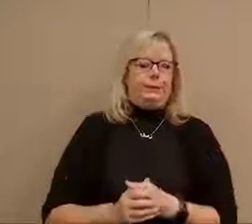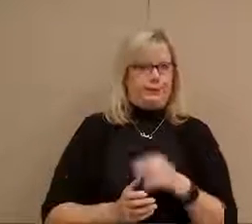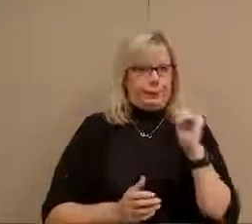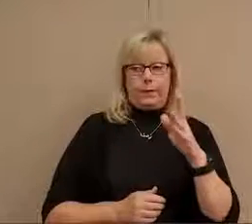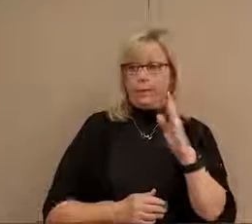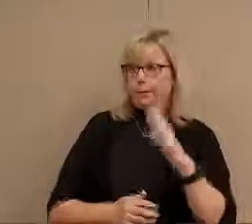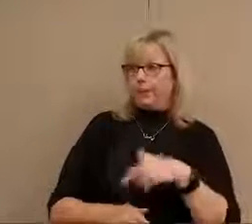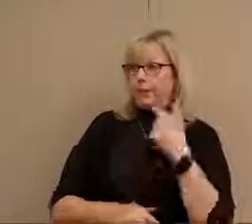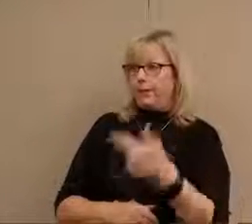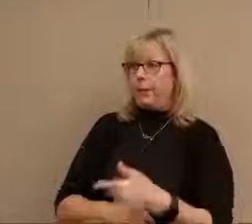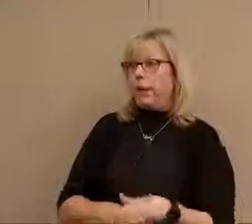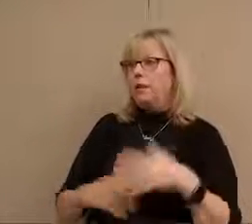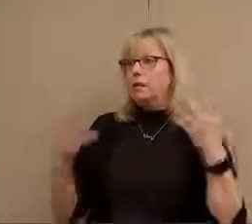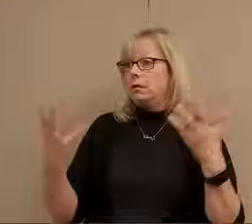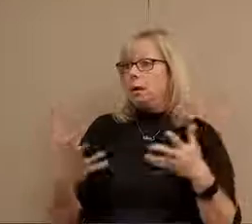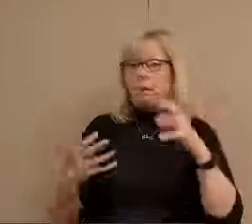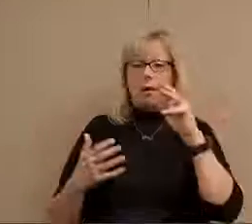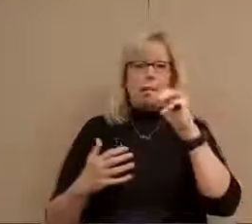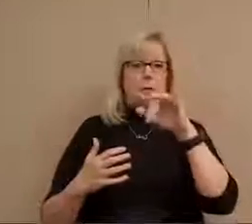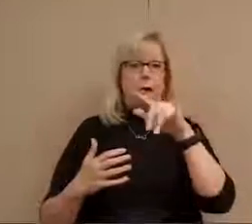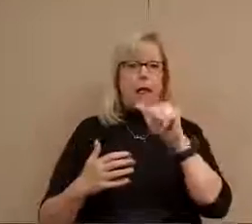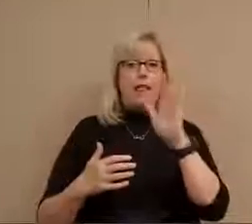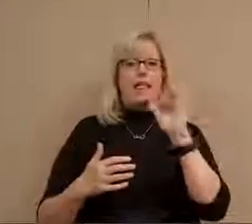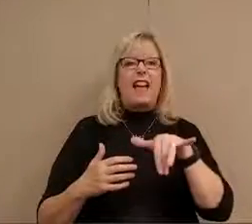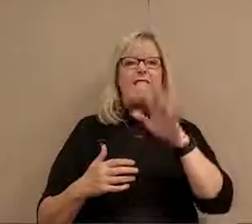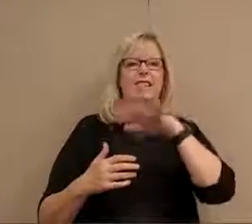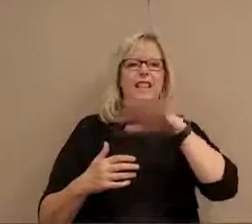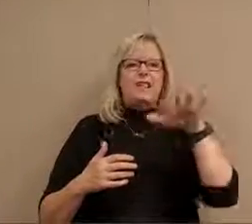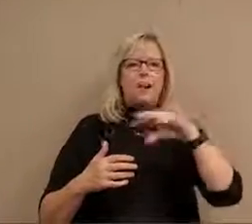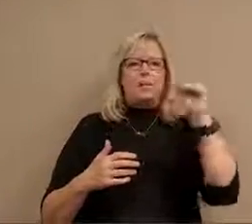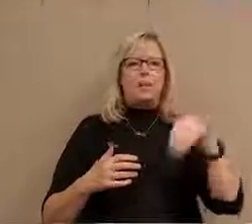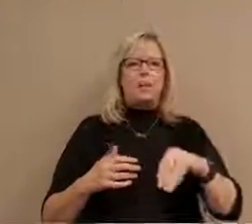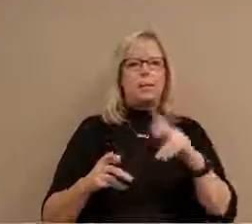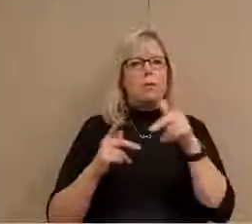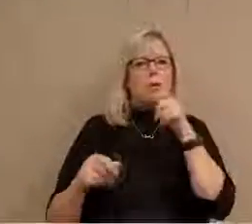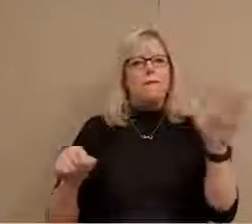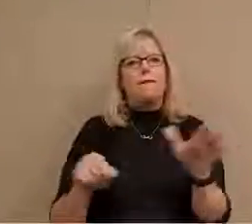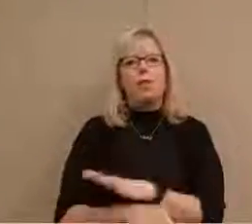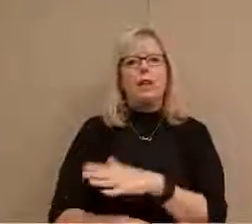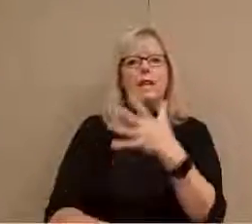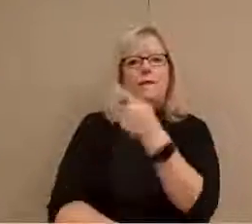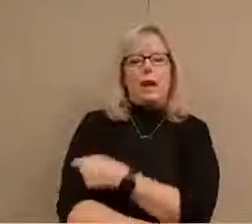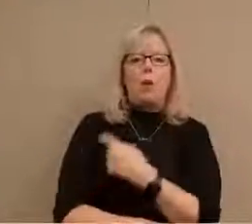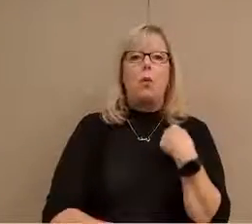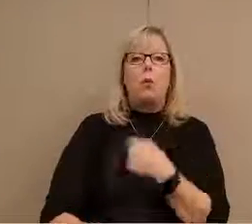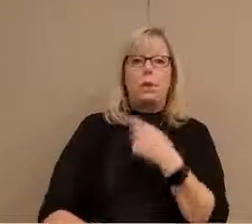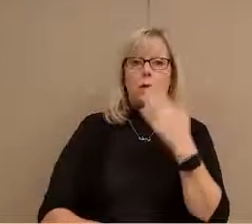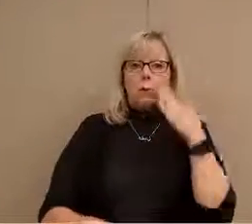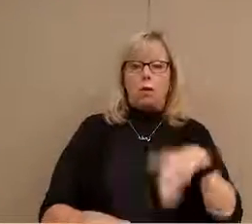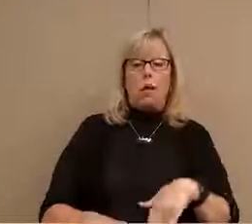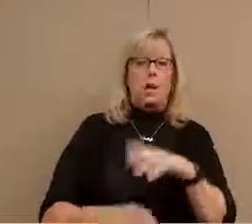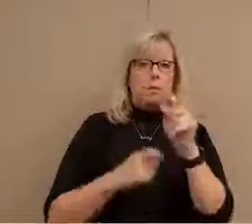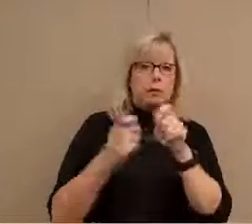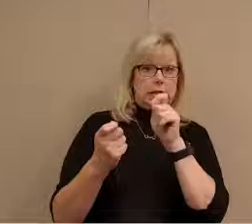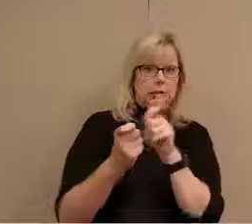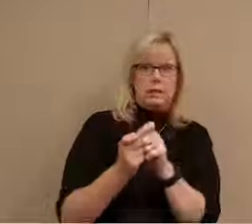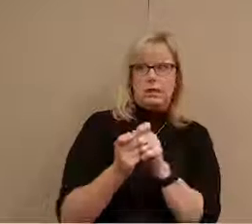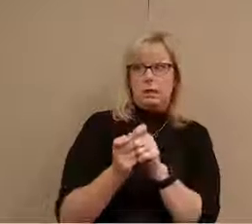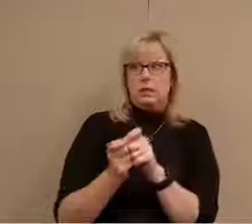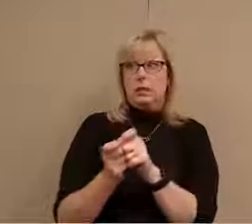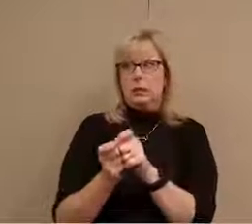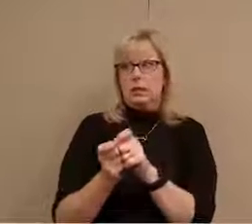All right. So Mila, the 55% fully vaccinated, we do know that there is a certain